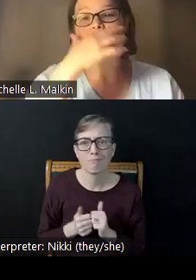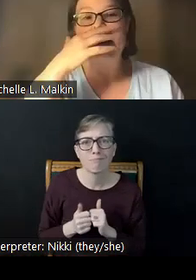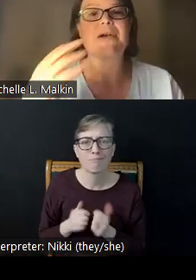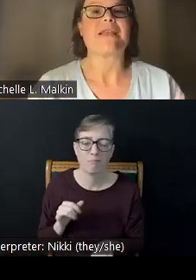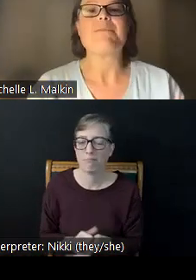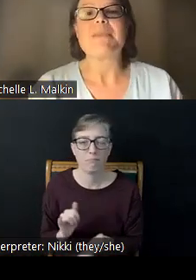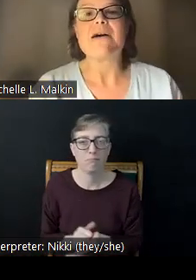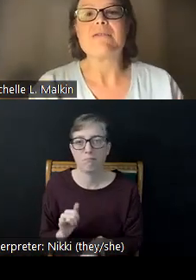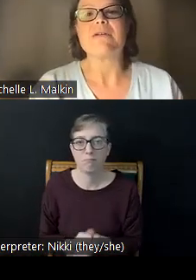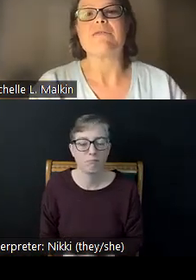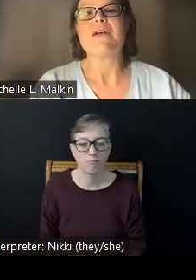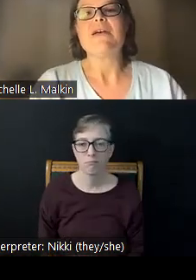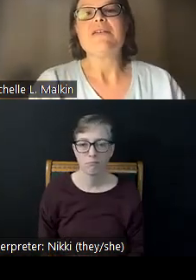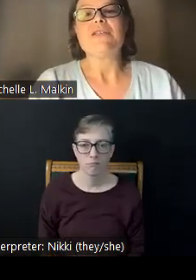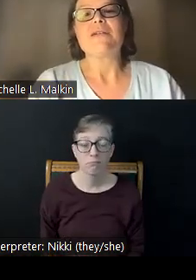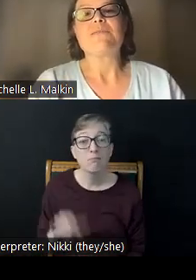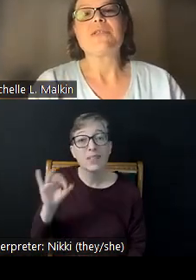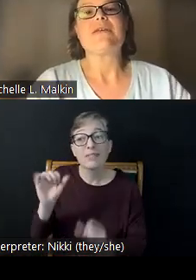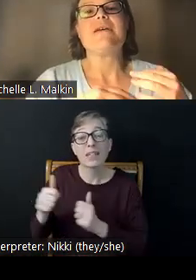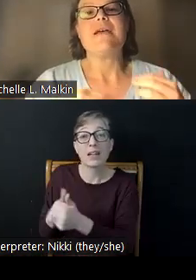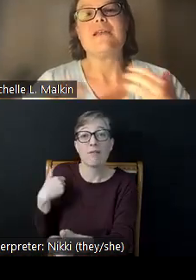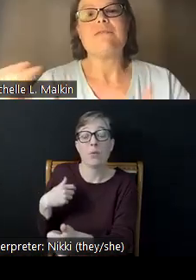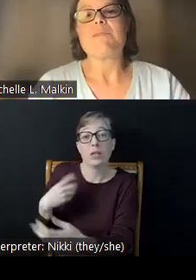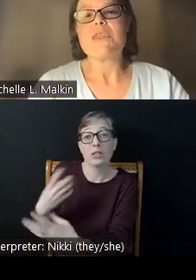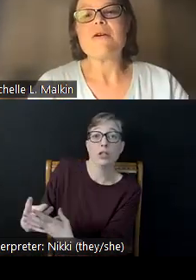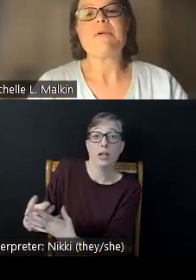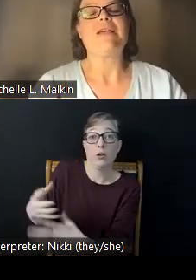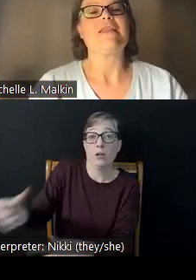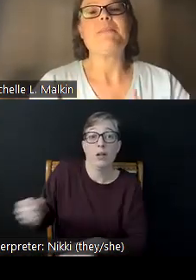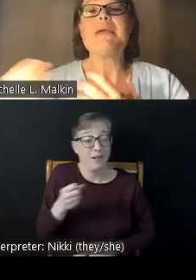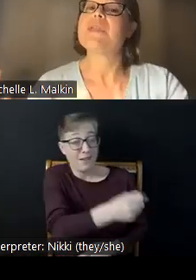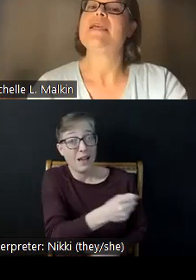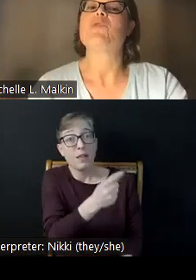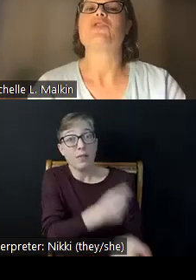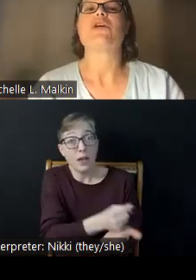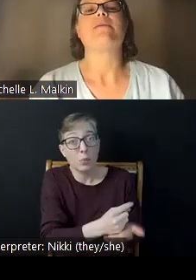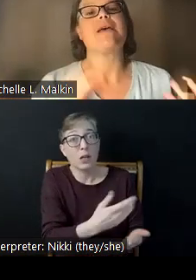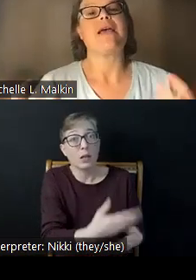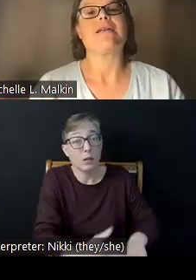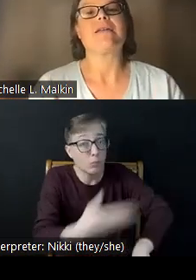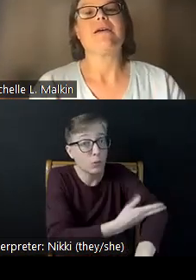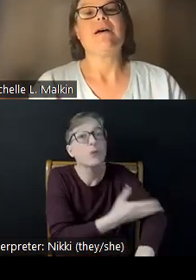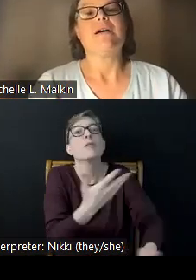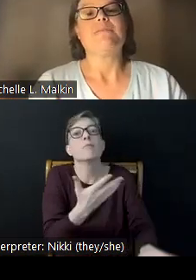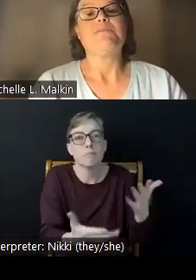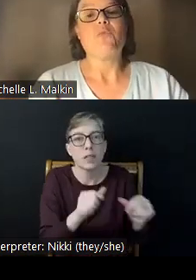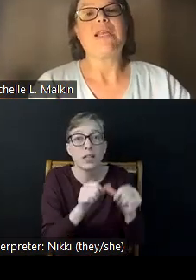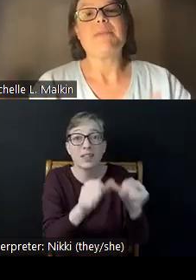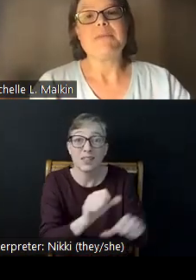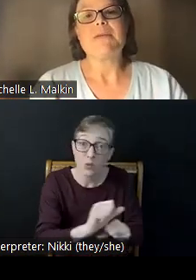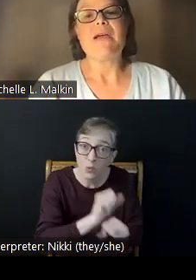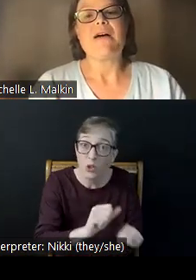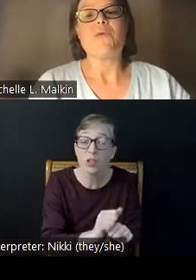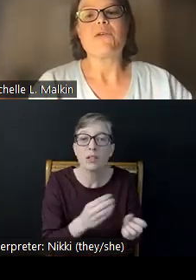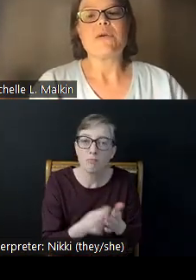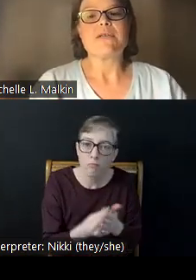you somehow can keep them out of jail and prison and give them therapy, they may be able to keep their jobs and one day be